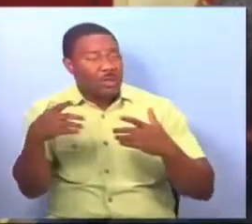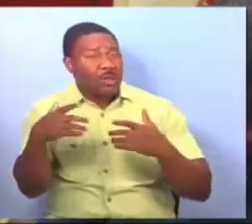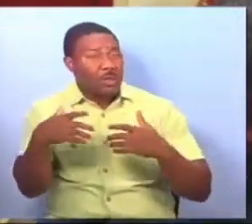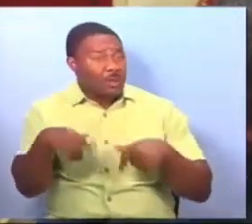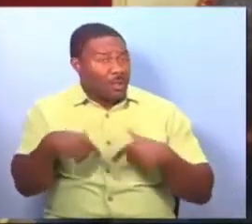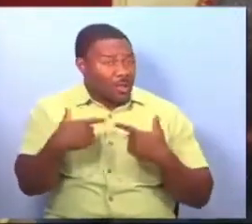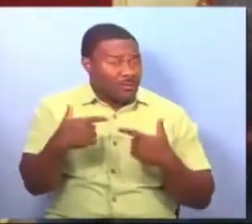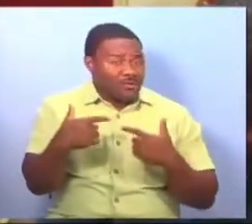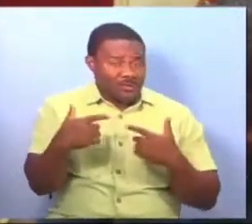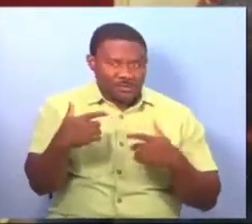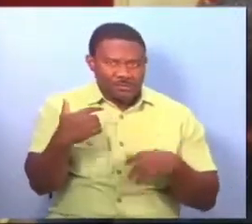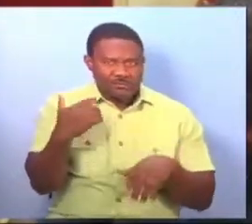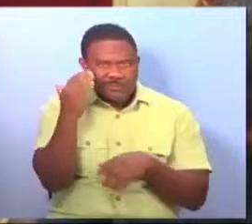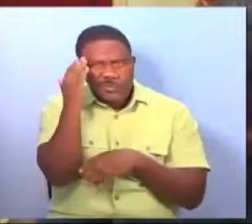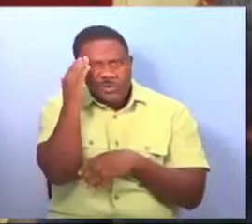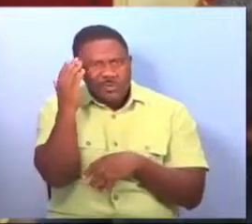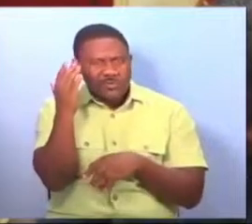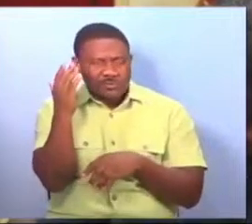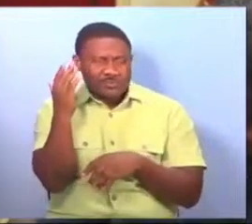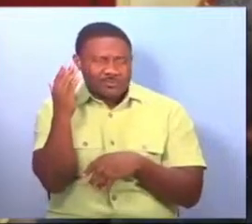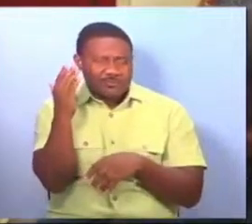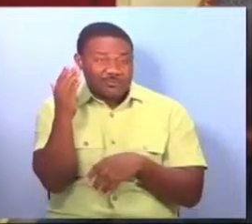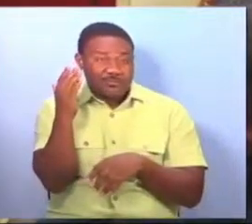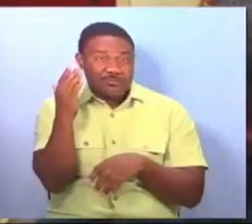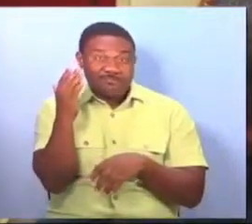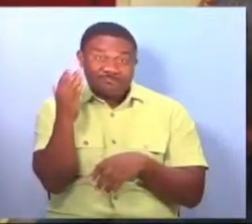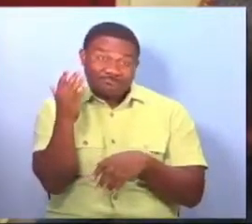We know climate